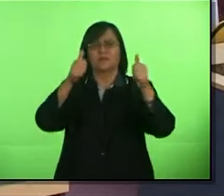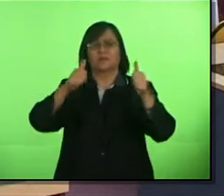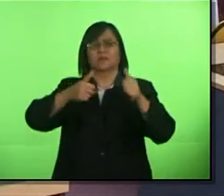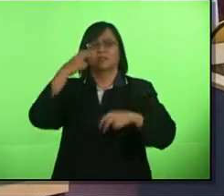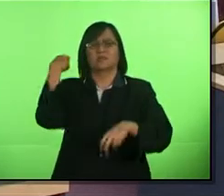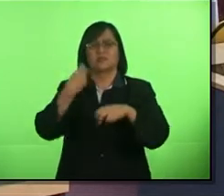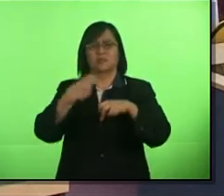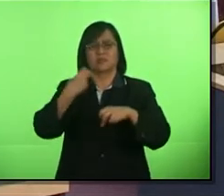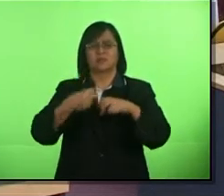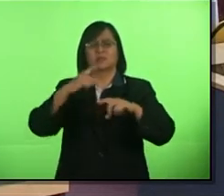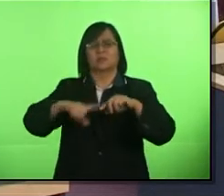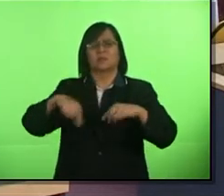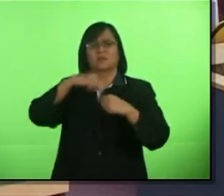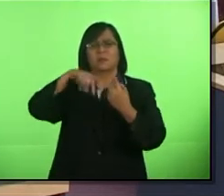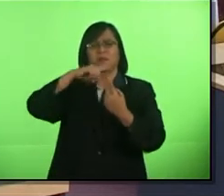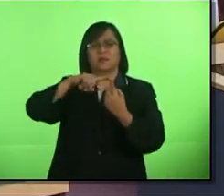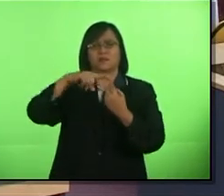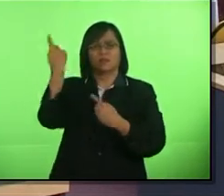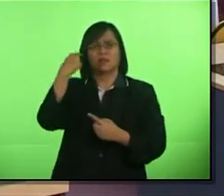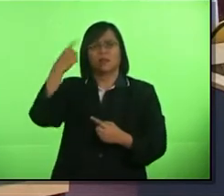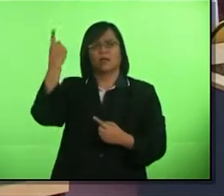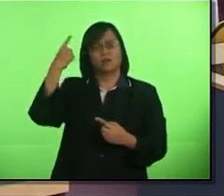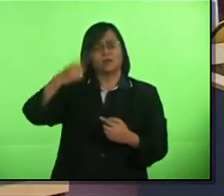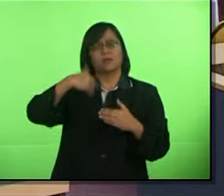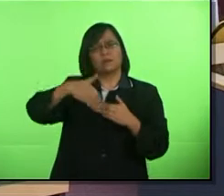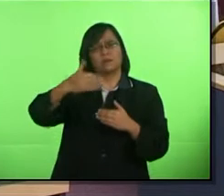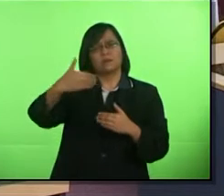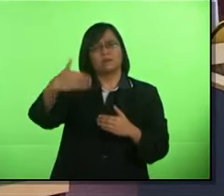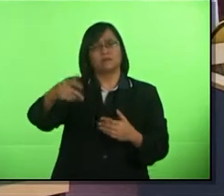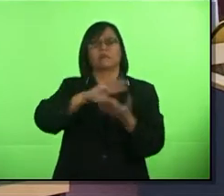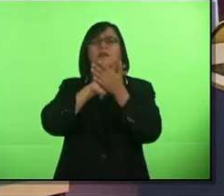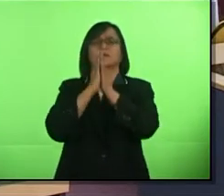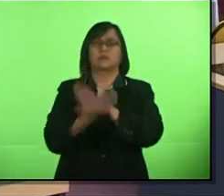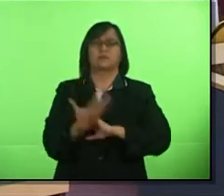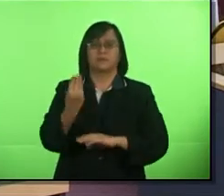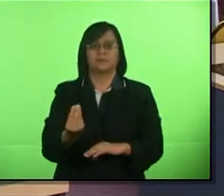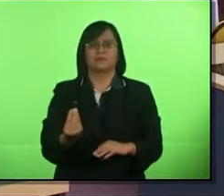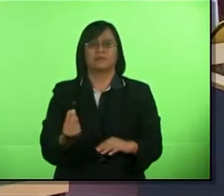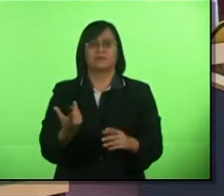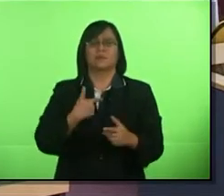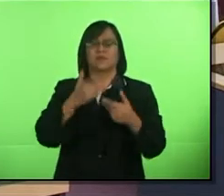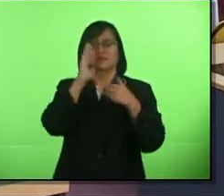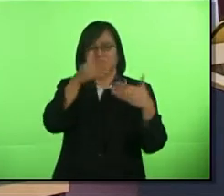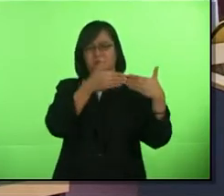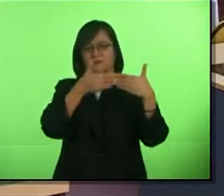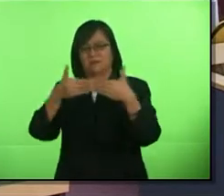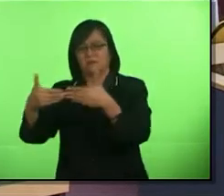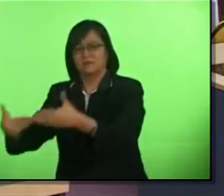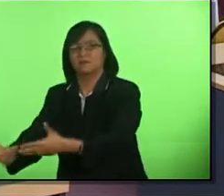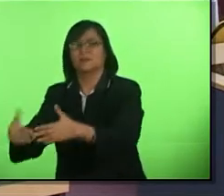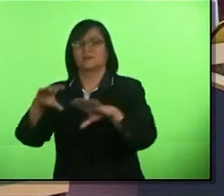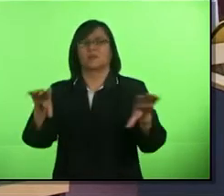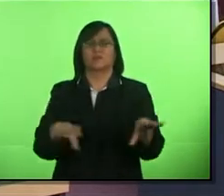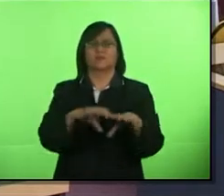it a habit. InsyaAllah, you'll become a habit and you can condition yourself to continue doing it. Little by little